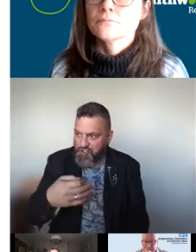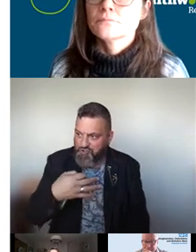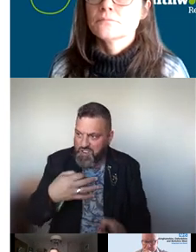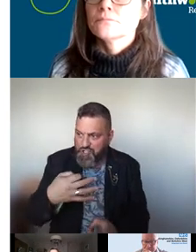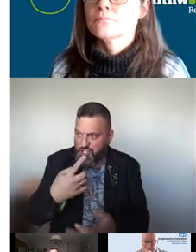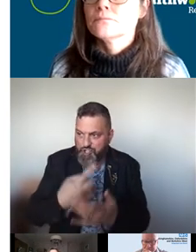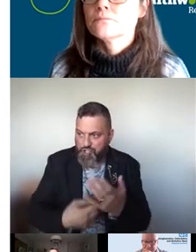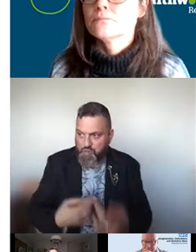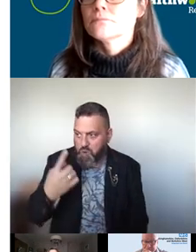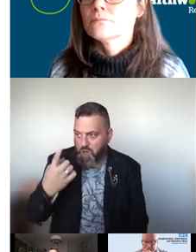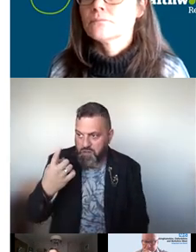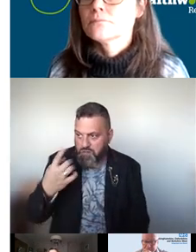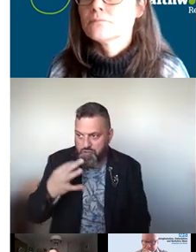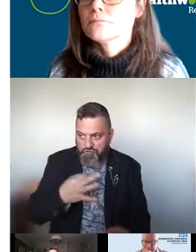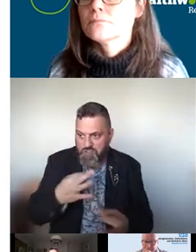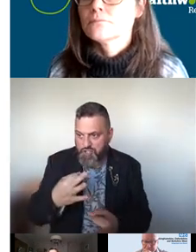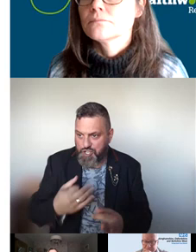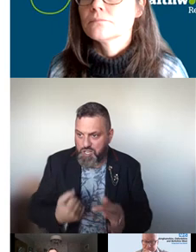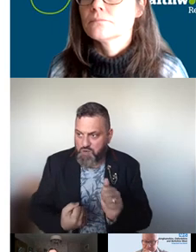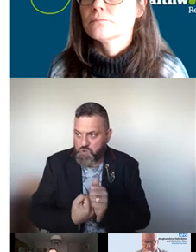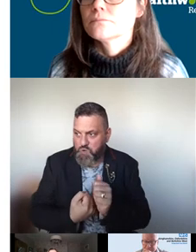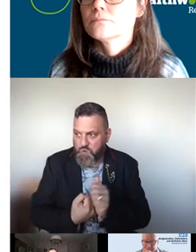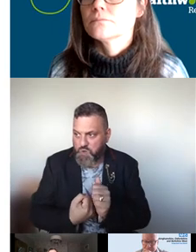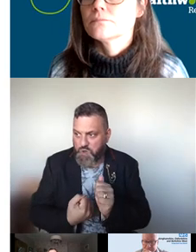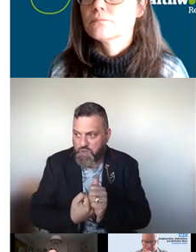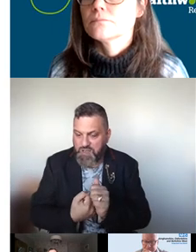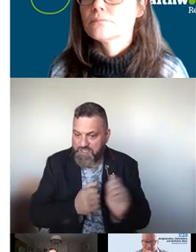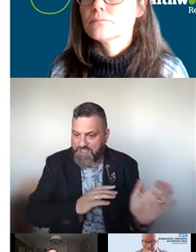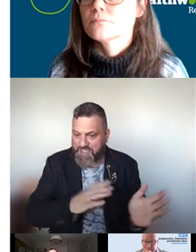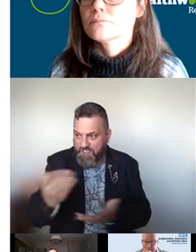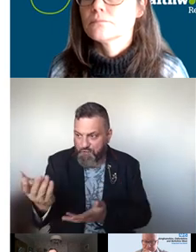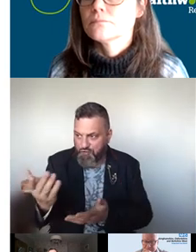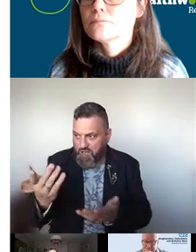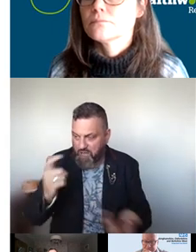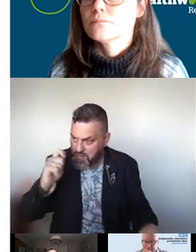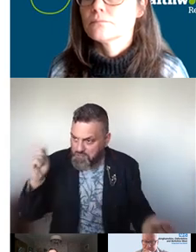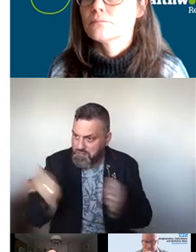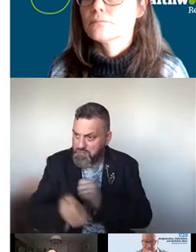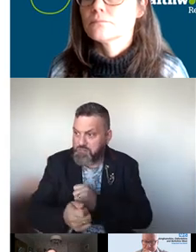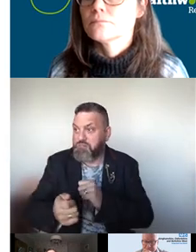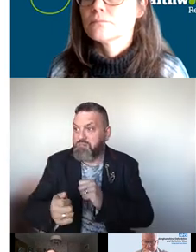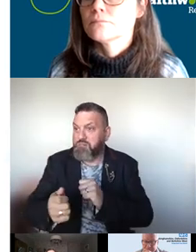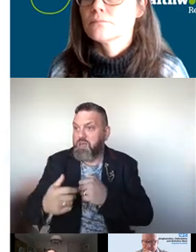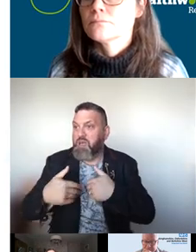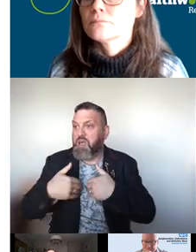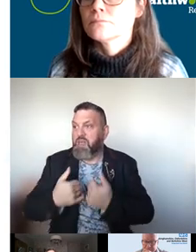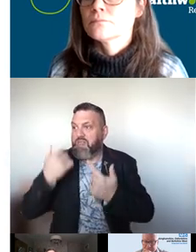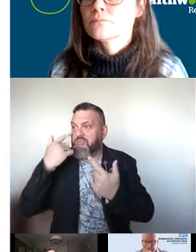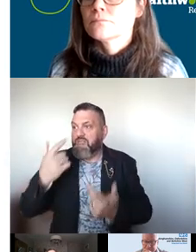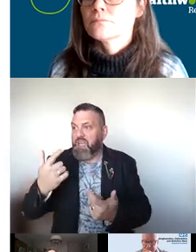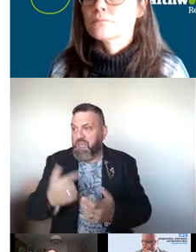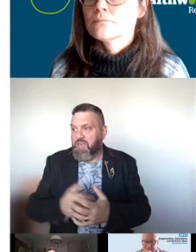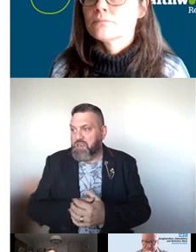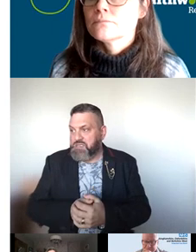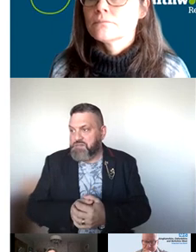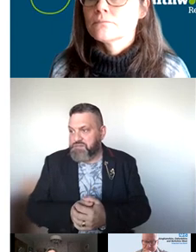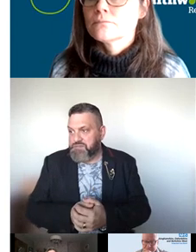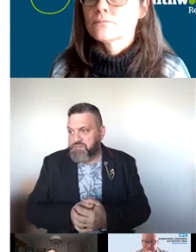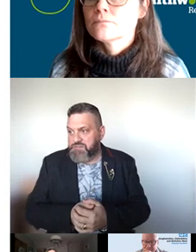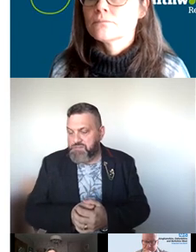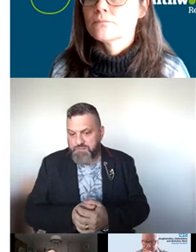in terms of what's underpinning the delivery and transformation of healthcare into the future. And there is a lot of work